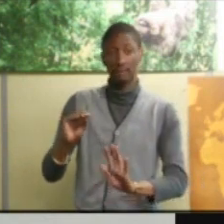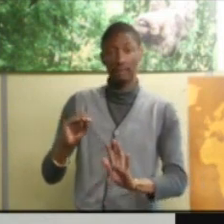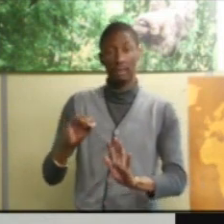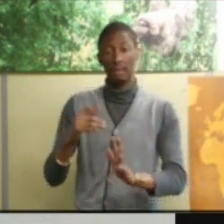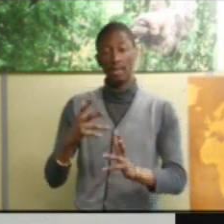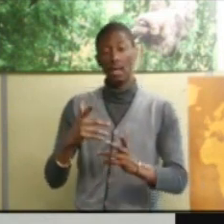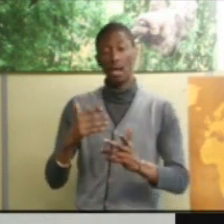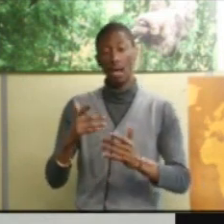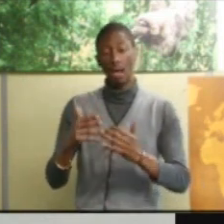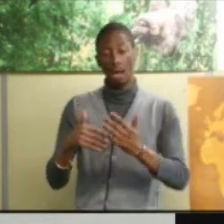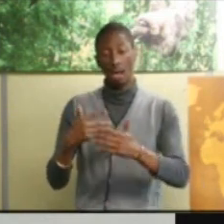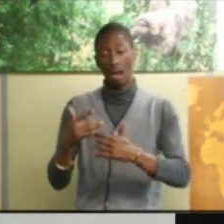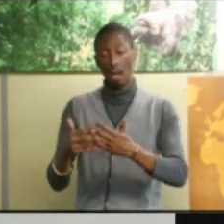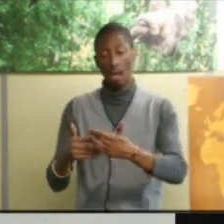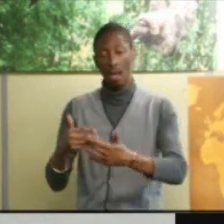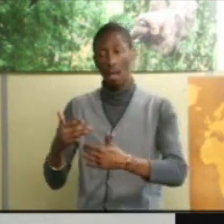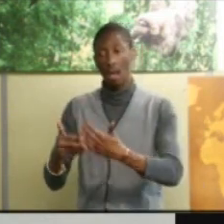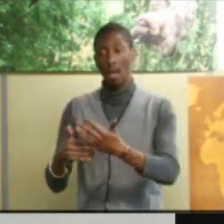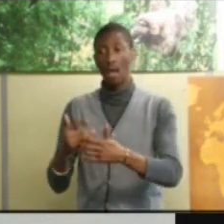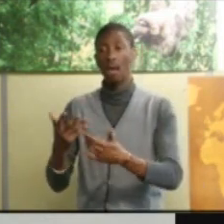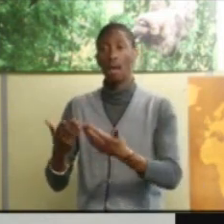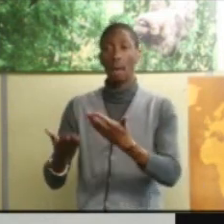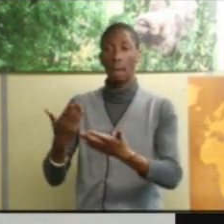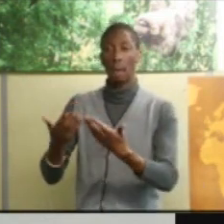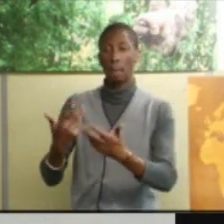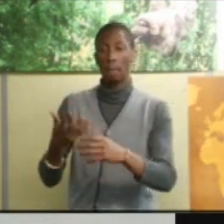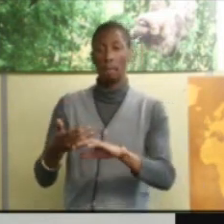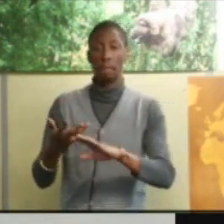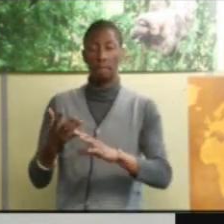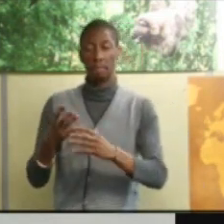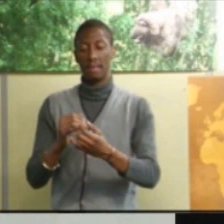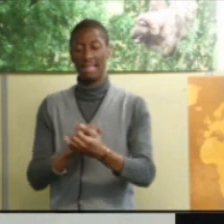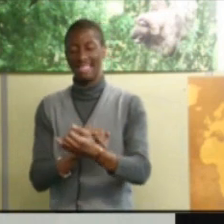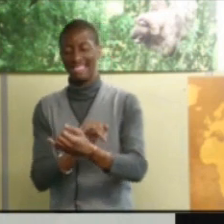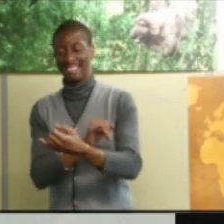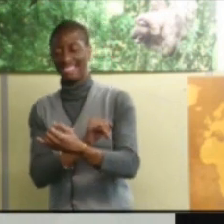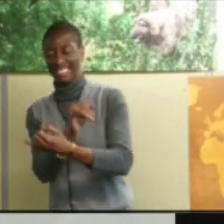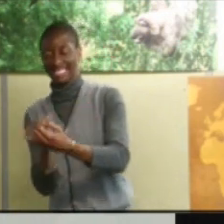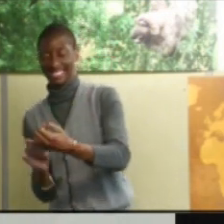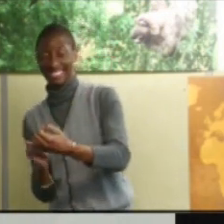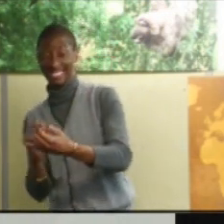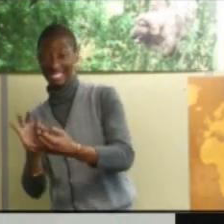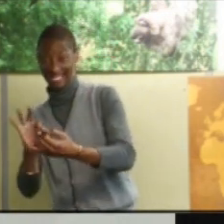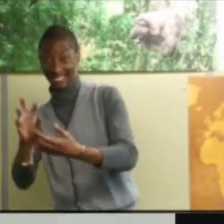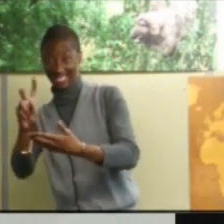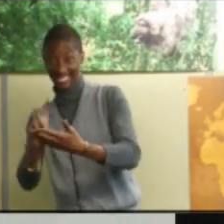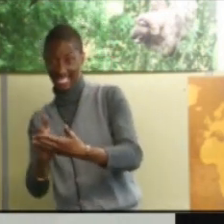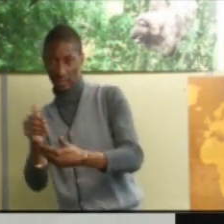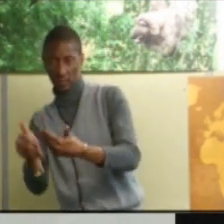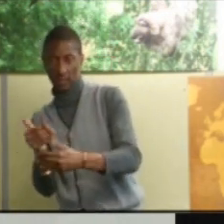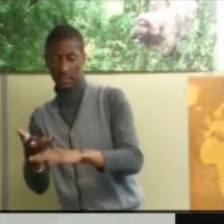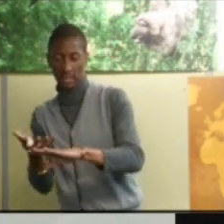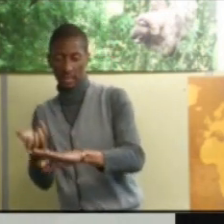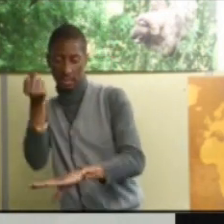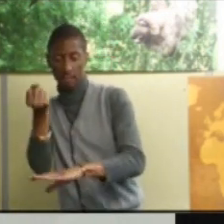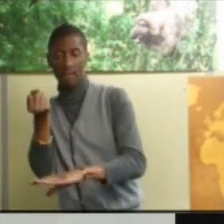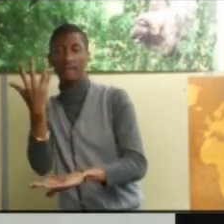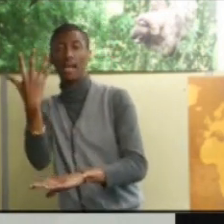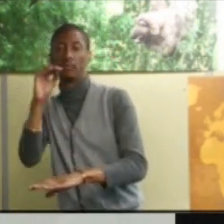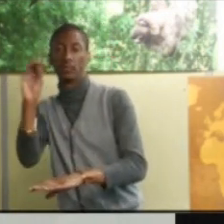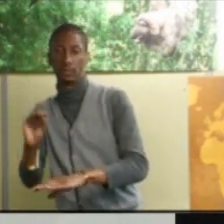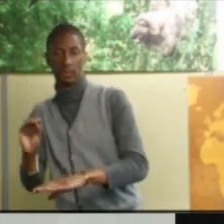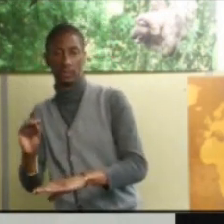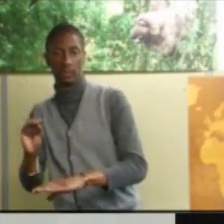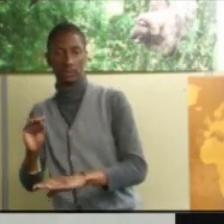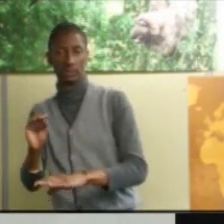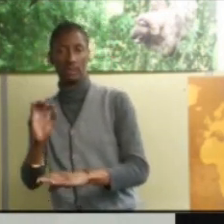you move through the process, you may want to hold 5% at the very end of the design process. So how does that